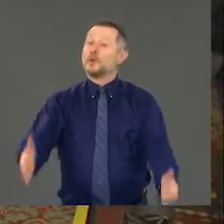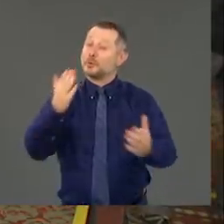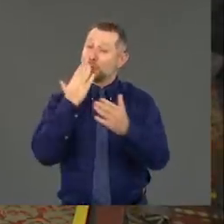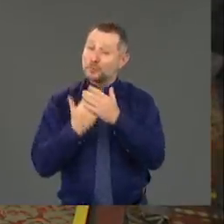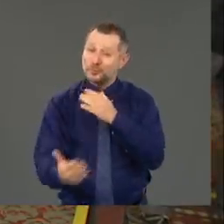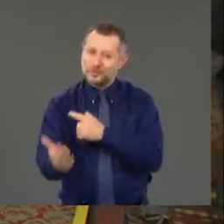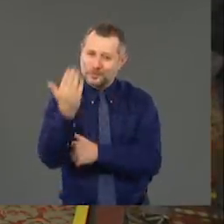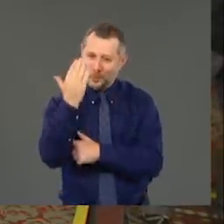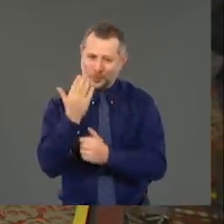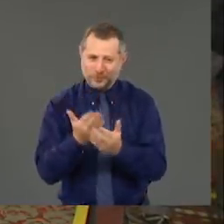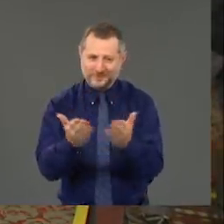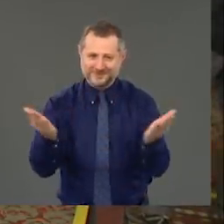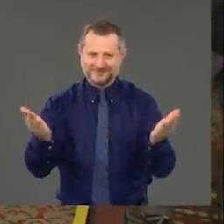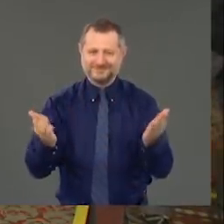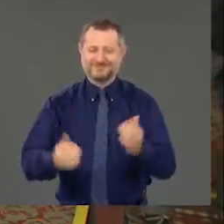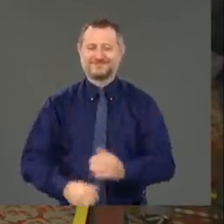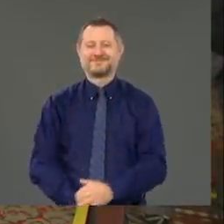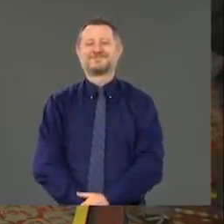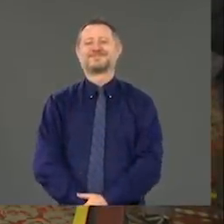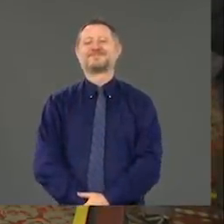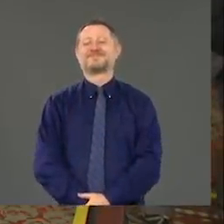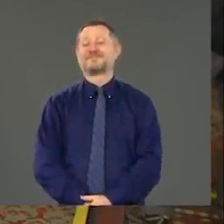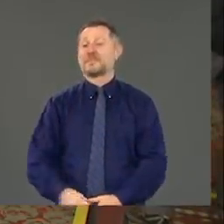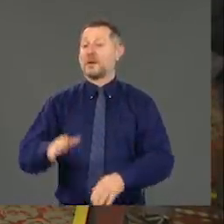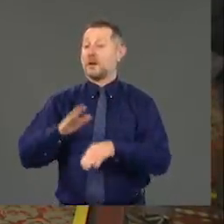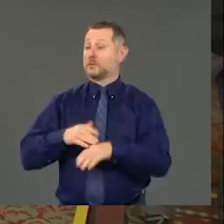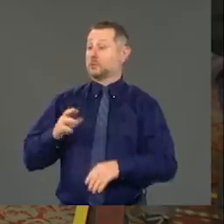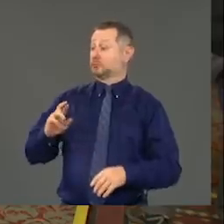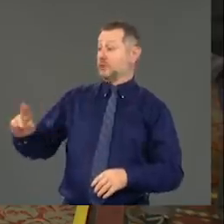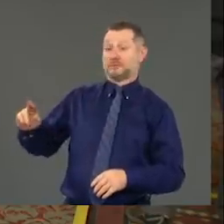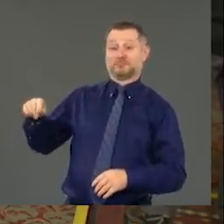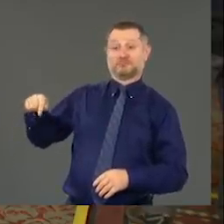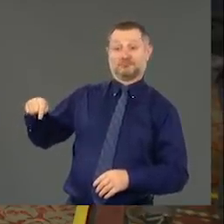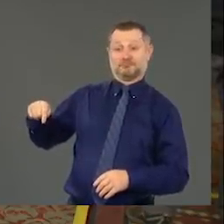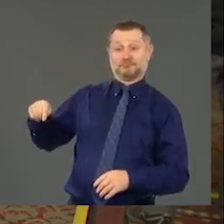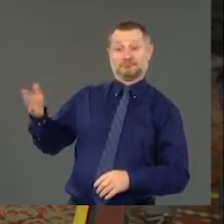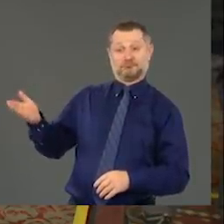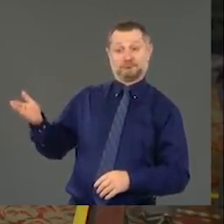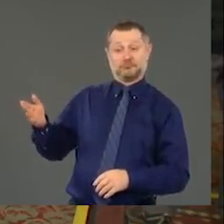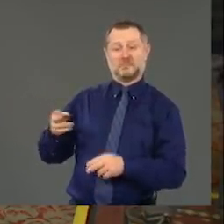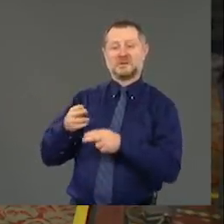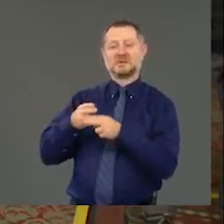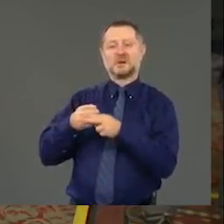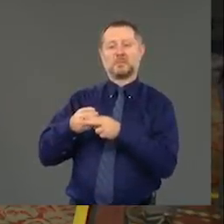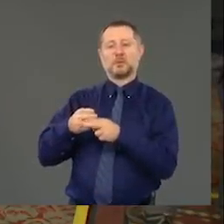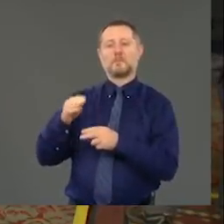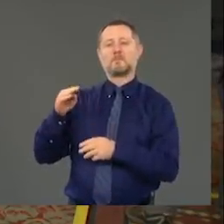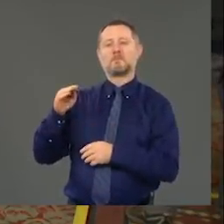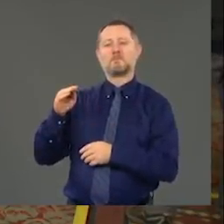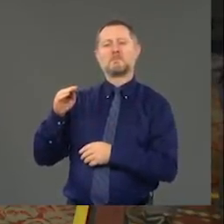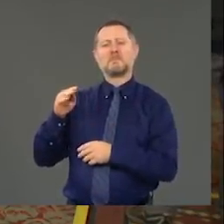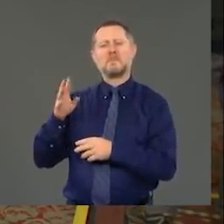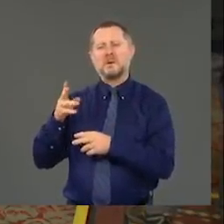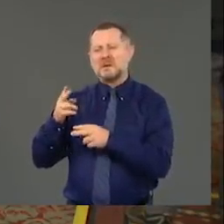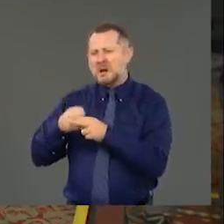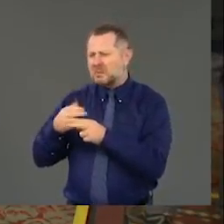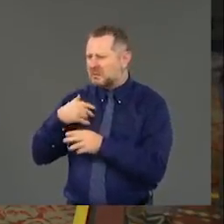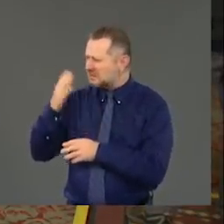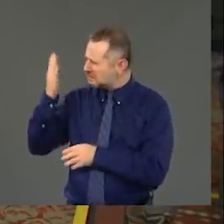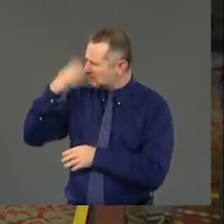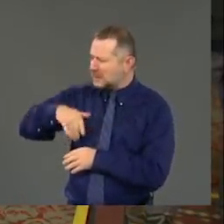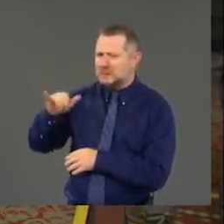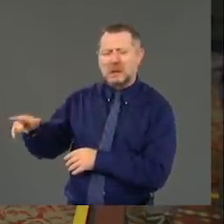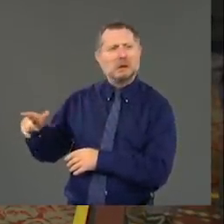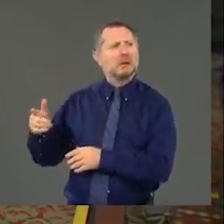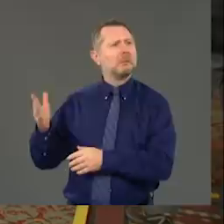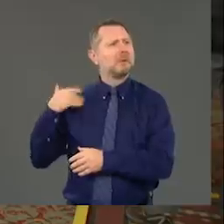Good morning. To my right, acting major. I didn't see the acting before, I just said major.